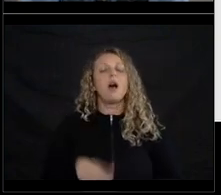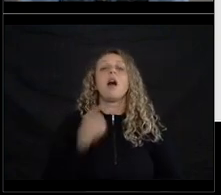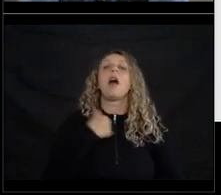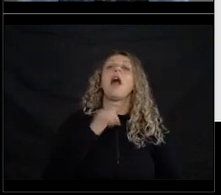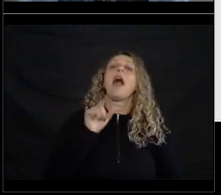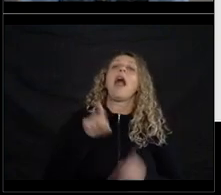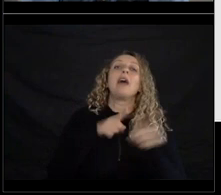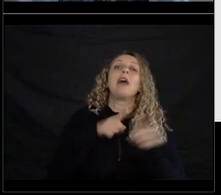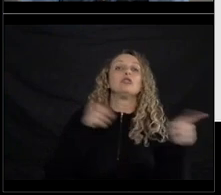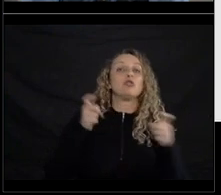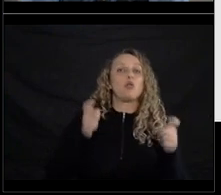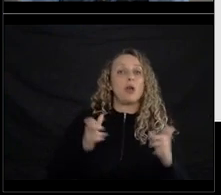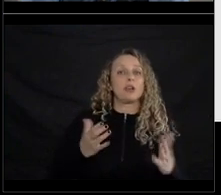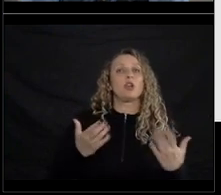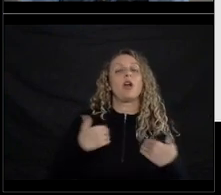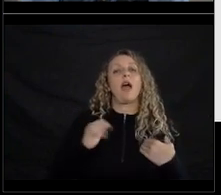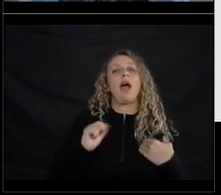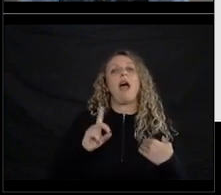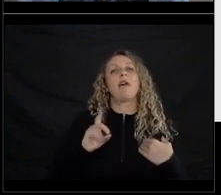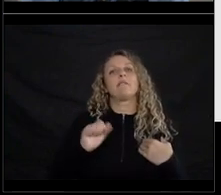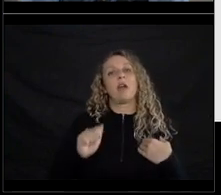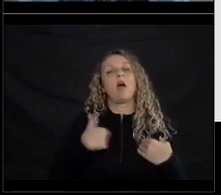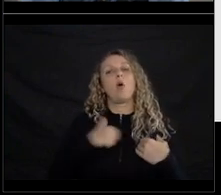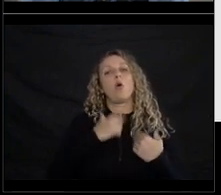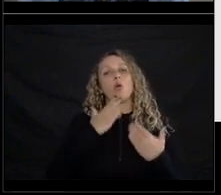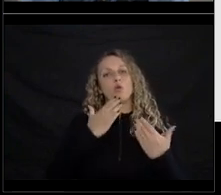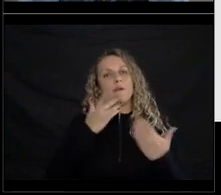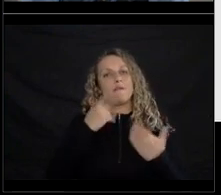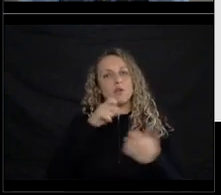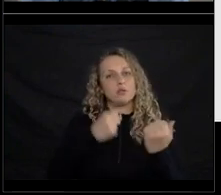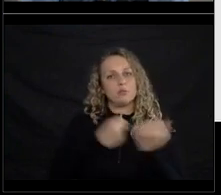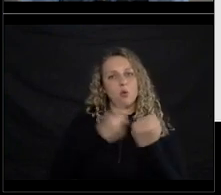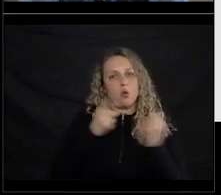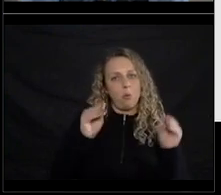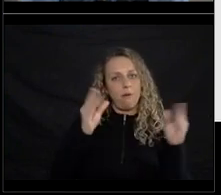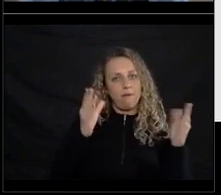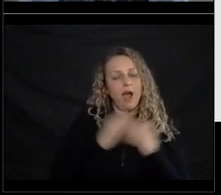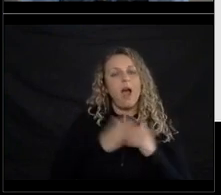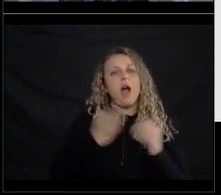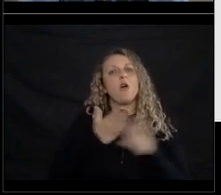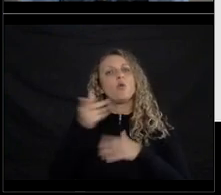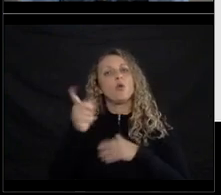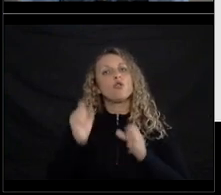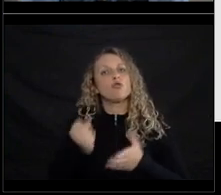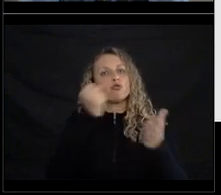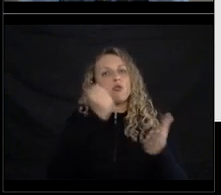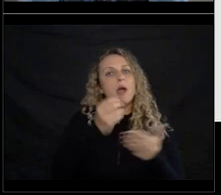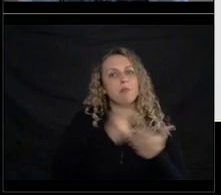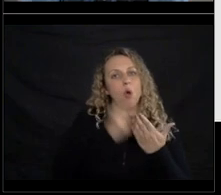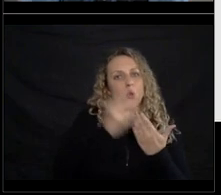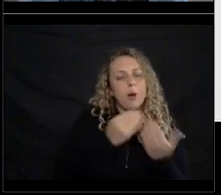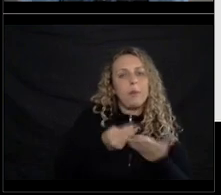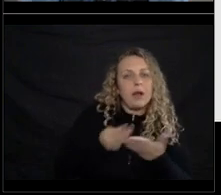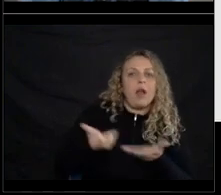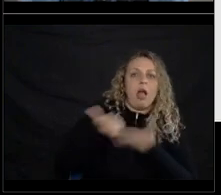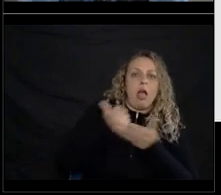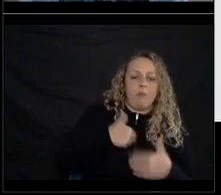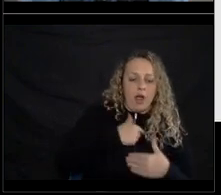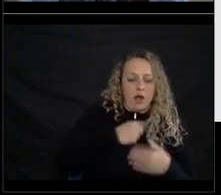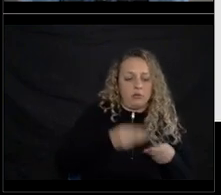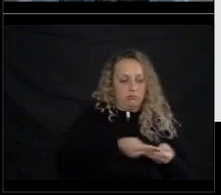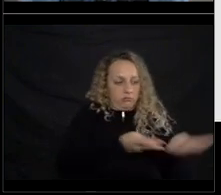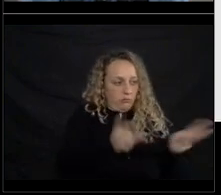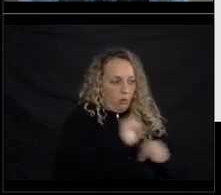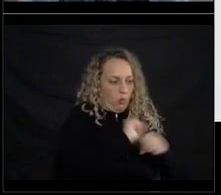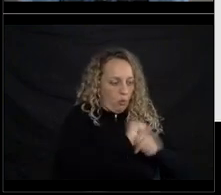a director at AVDA, we're grateful for the support that you provide through your grant programs for us to be able to work